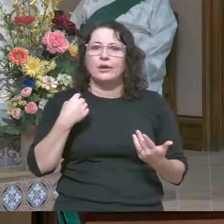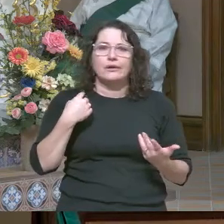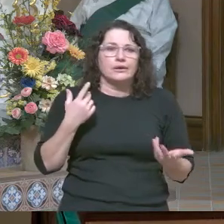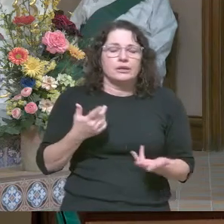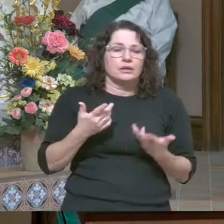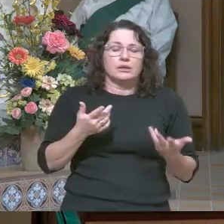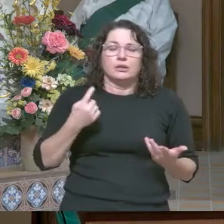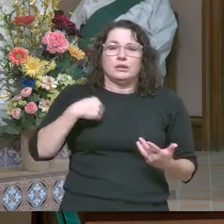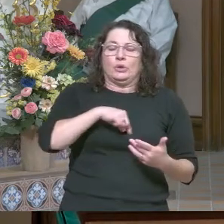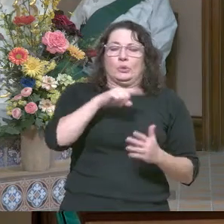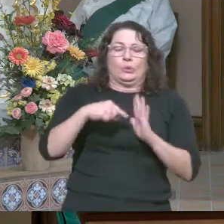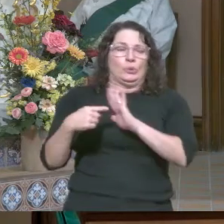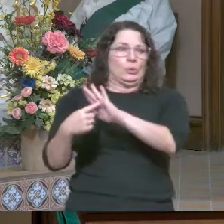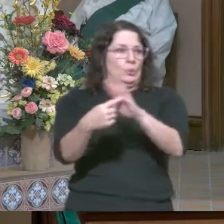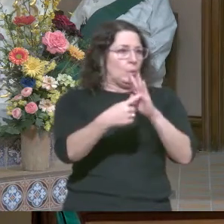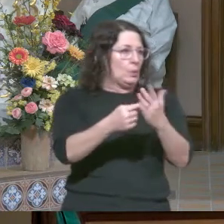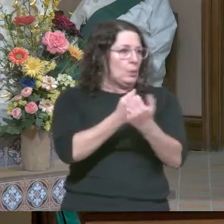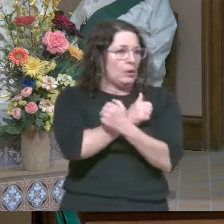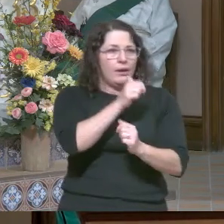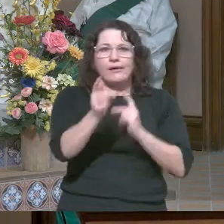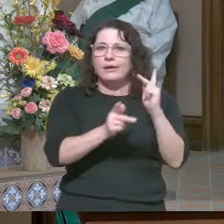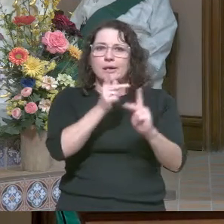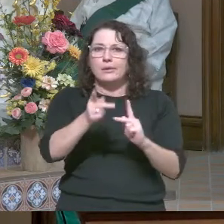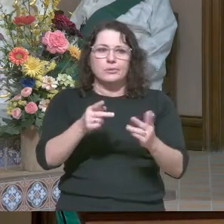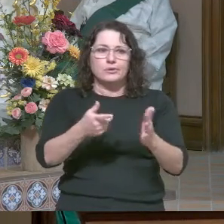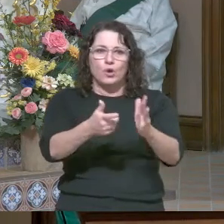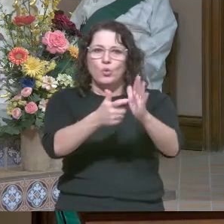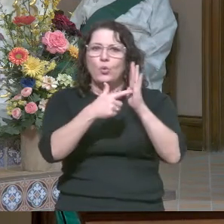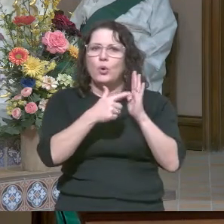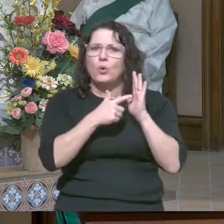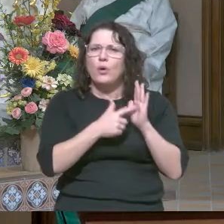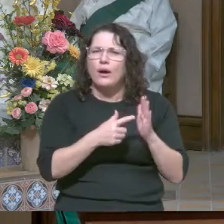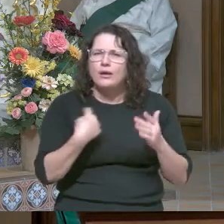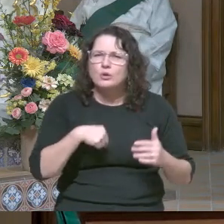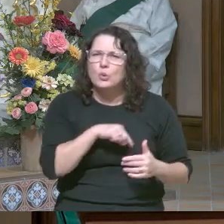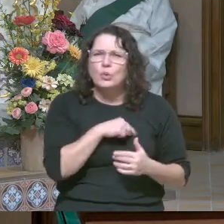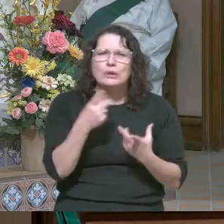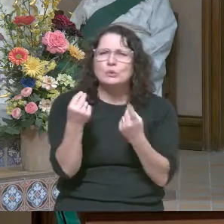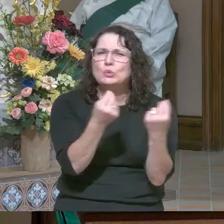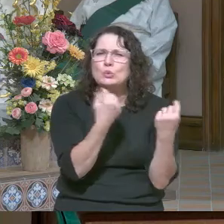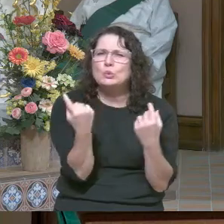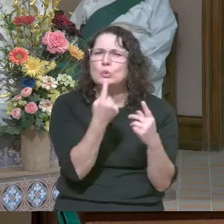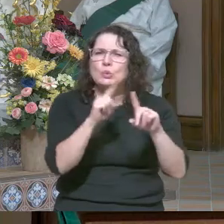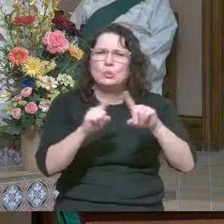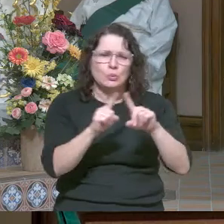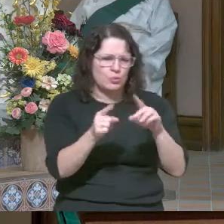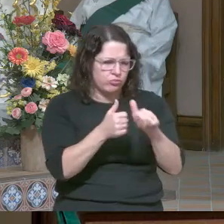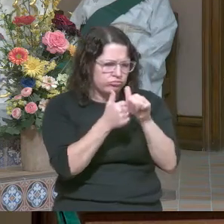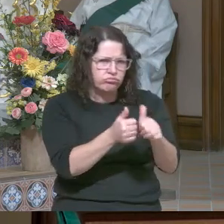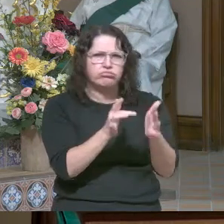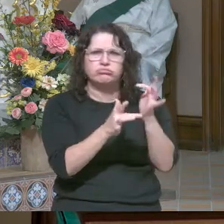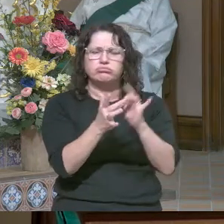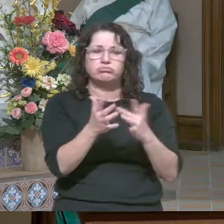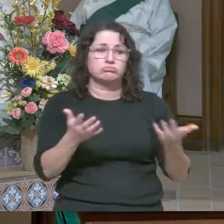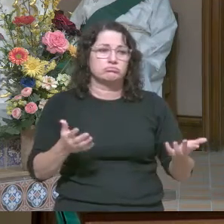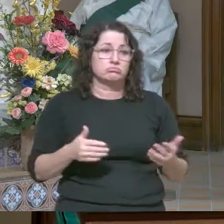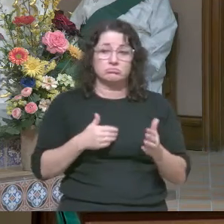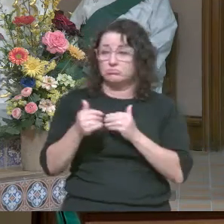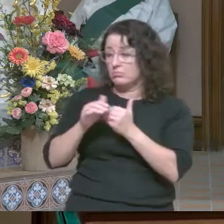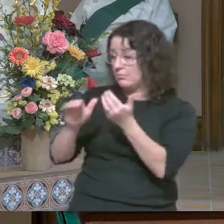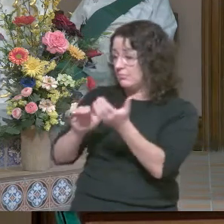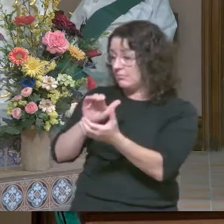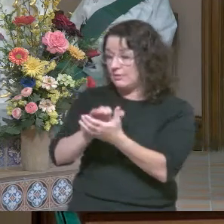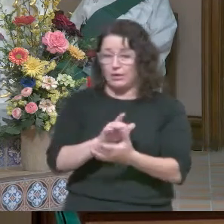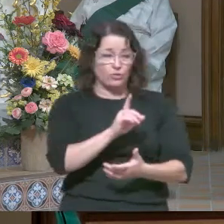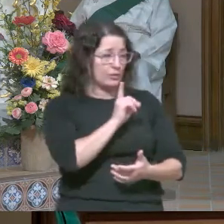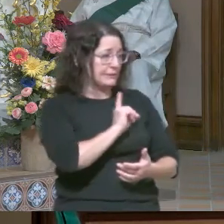the Lord, to love one another, in the way that Jesus calls us to live, whether we're married or